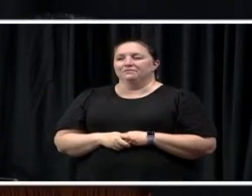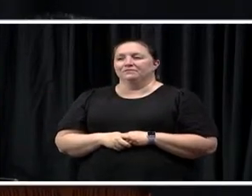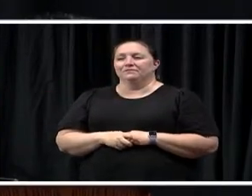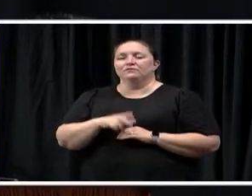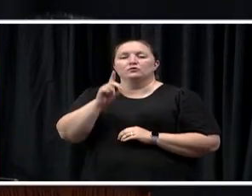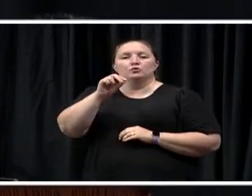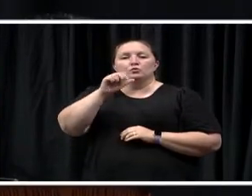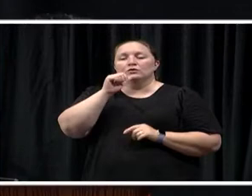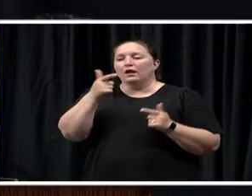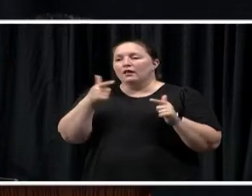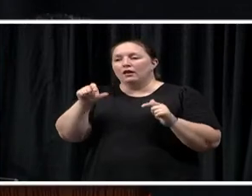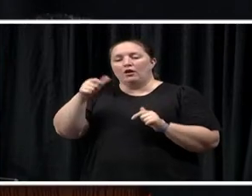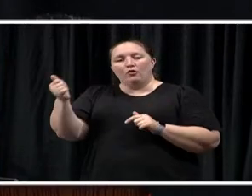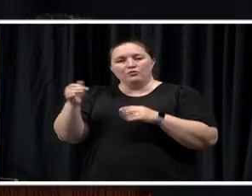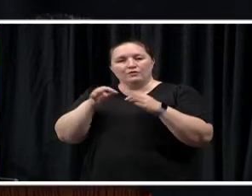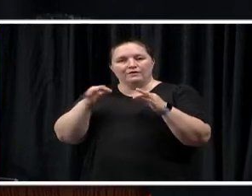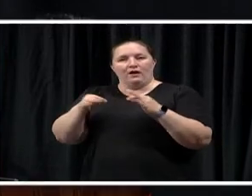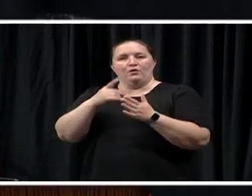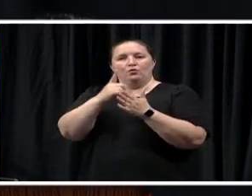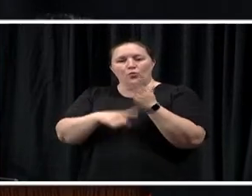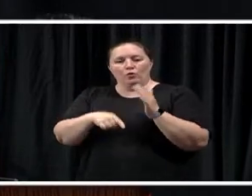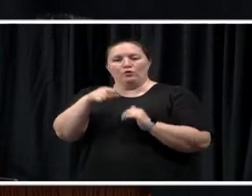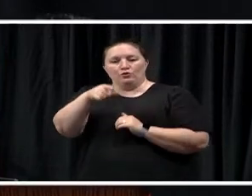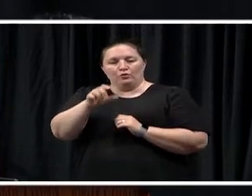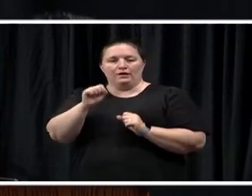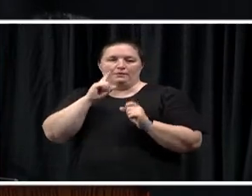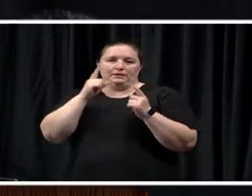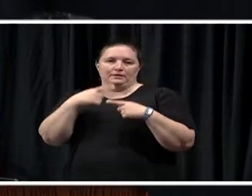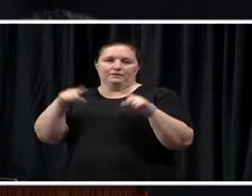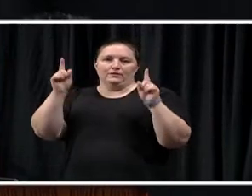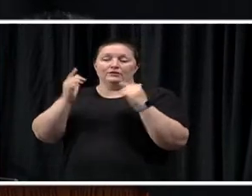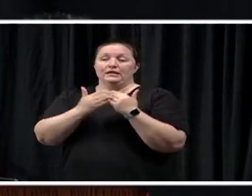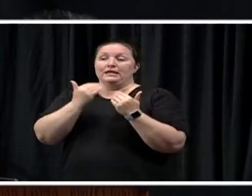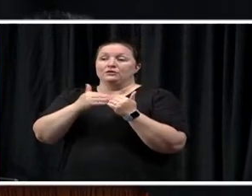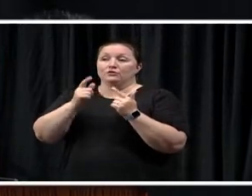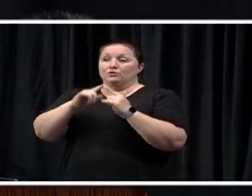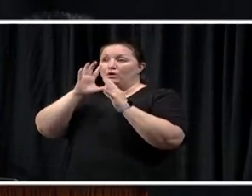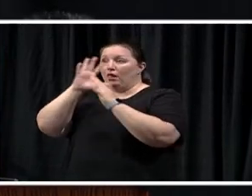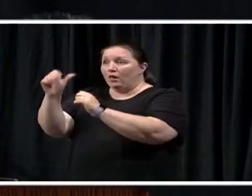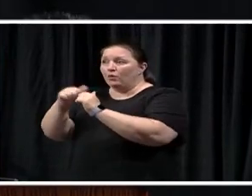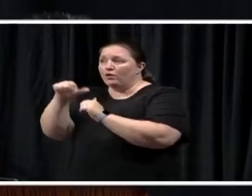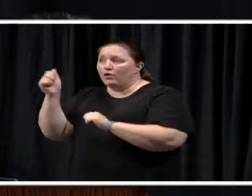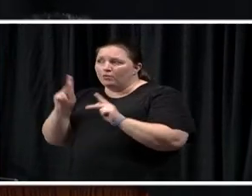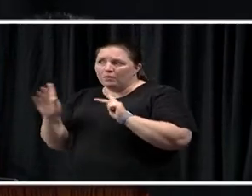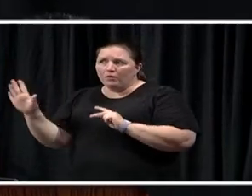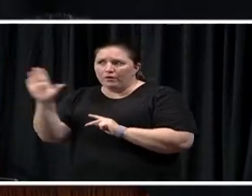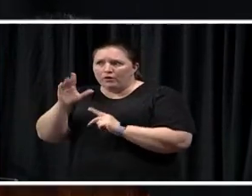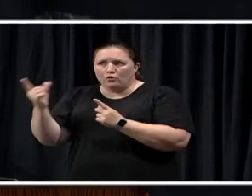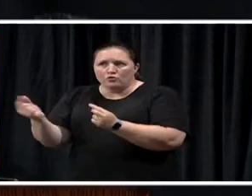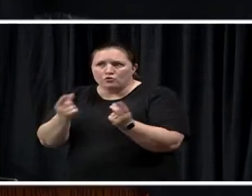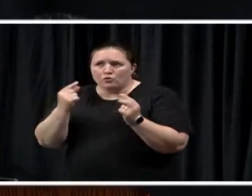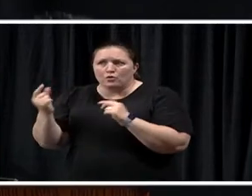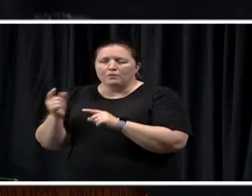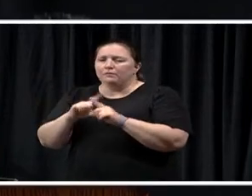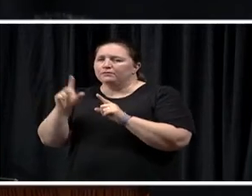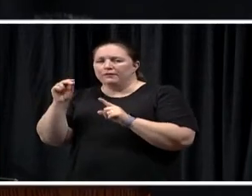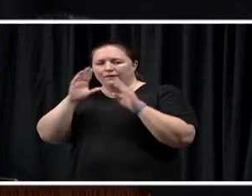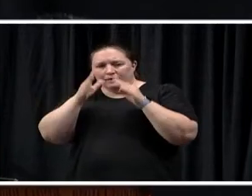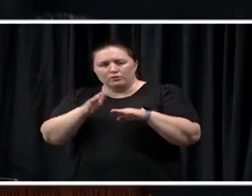Don't let others define success for you. It is easy to get caught up in what other people are doing, but that is a sure way of derailing your own success.